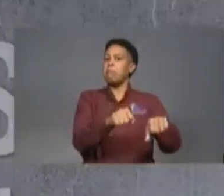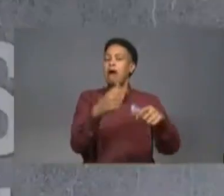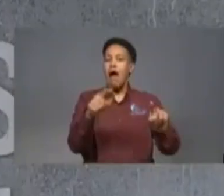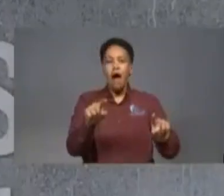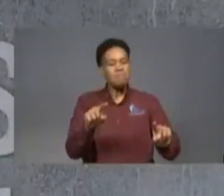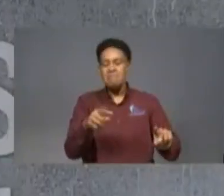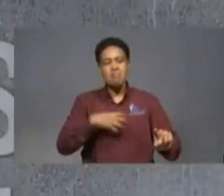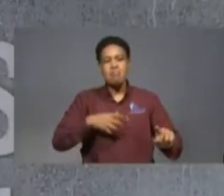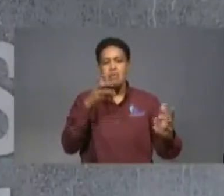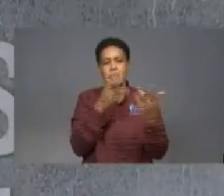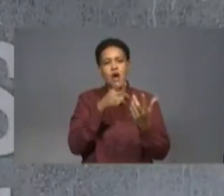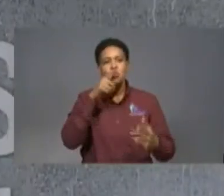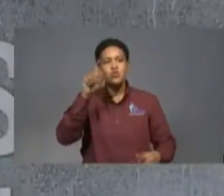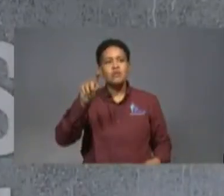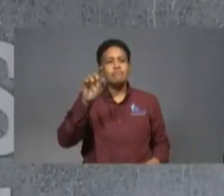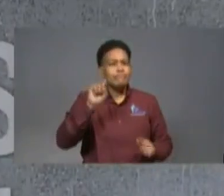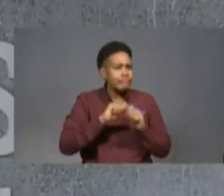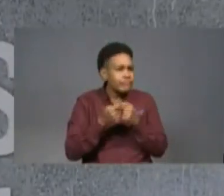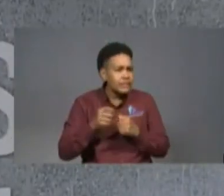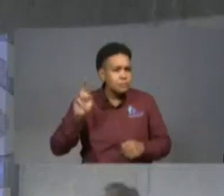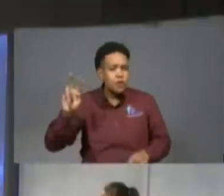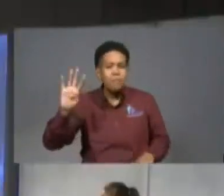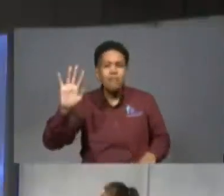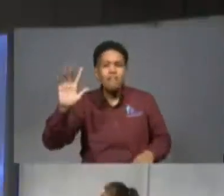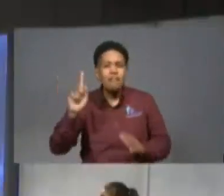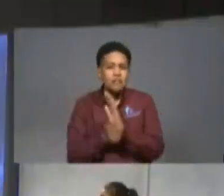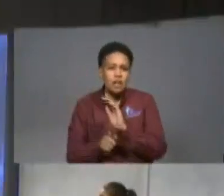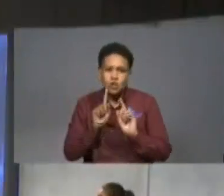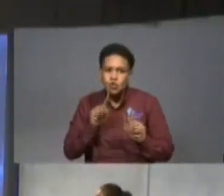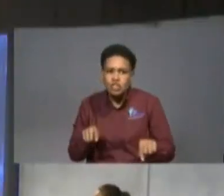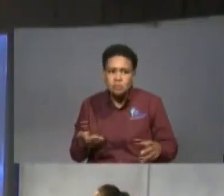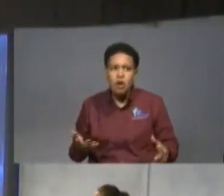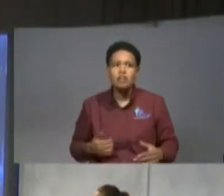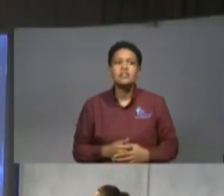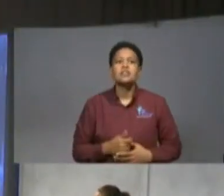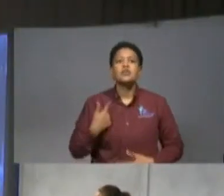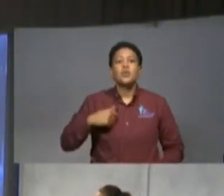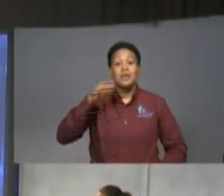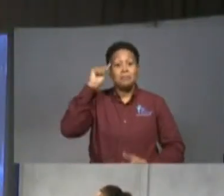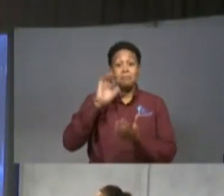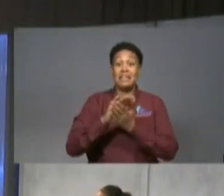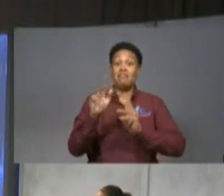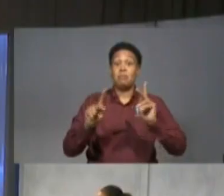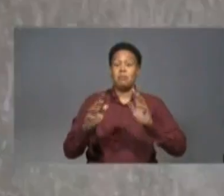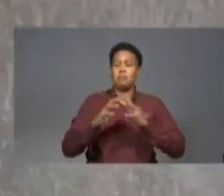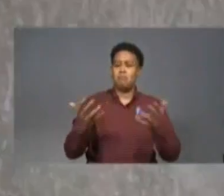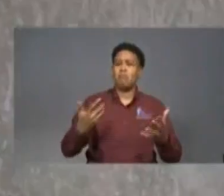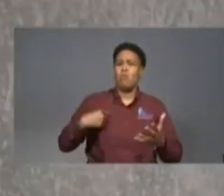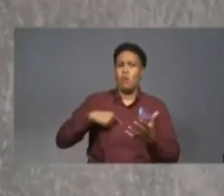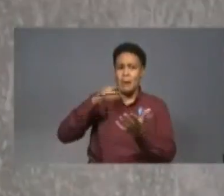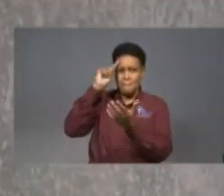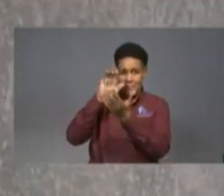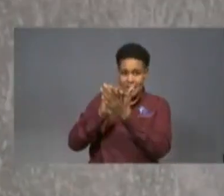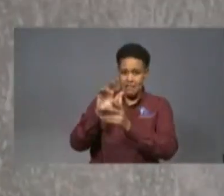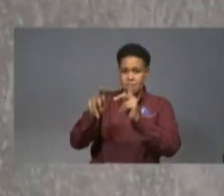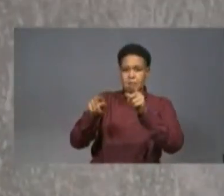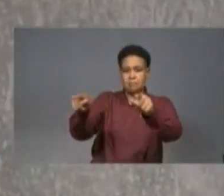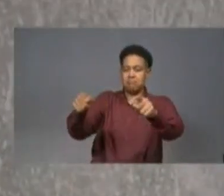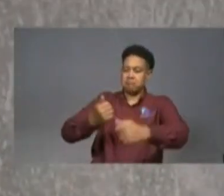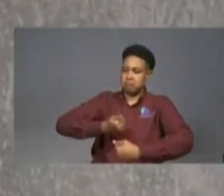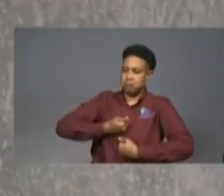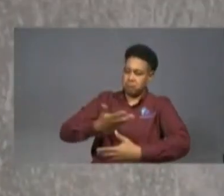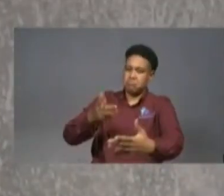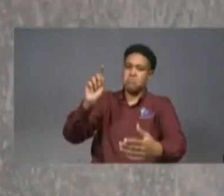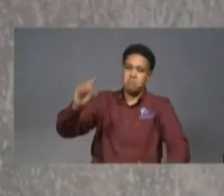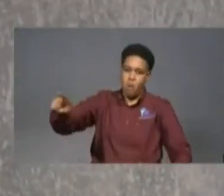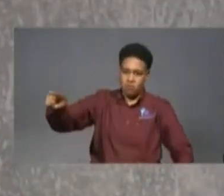Team JLP, your 45-second rebuttal. We believe in the people so much that we believe the people must speak on an